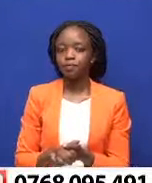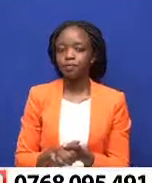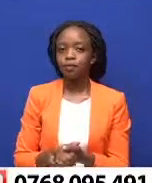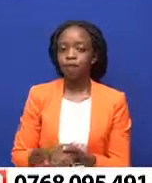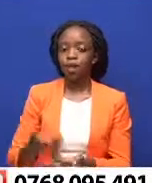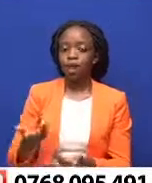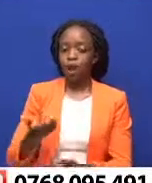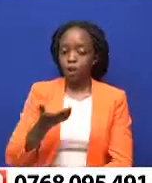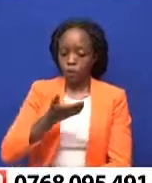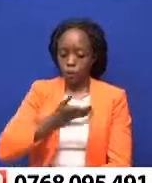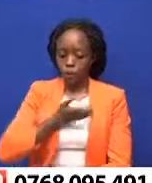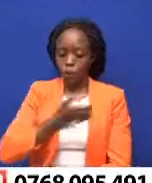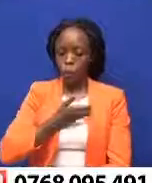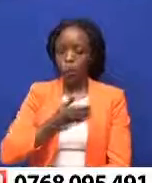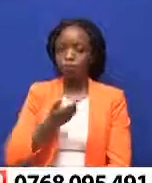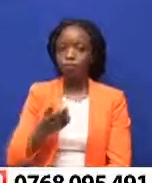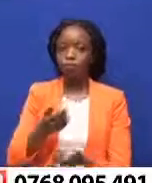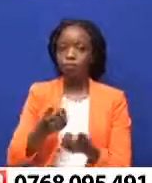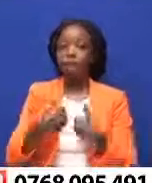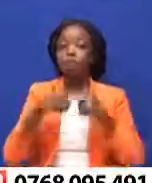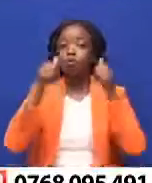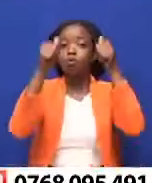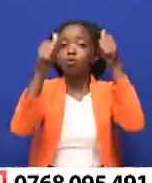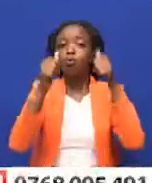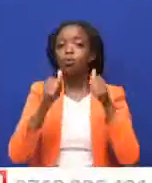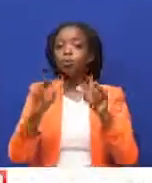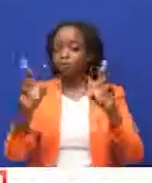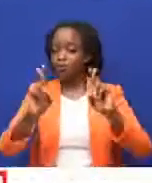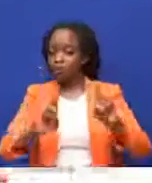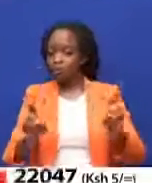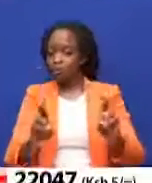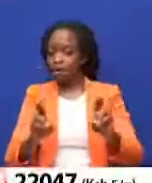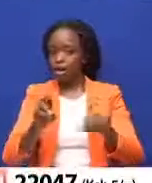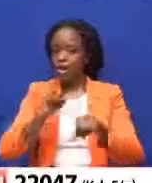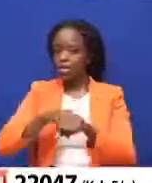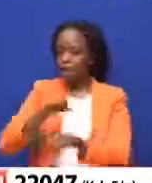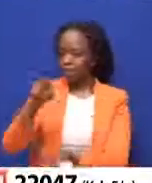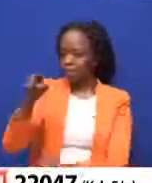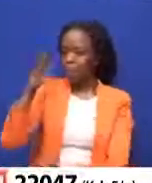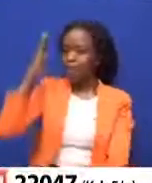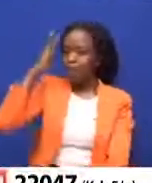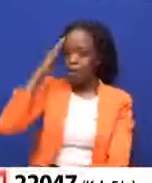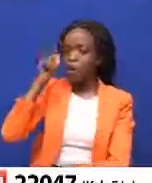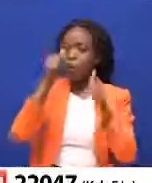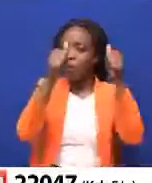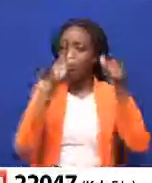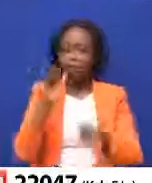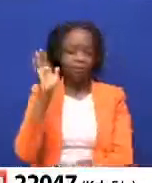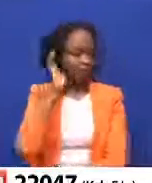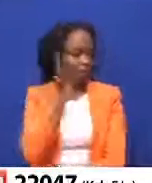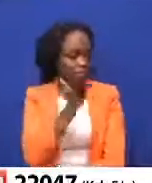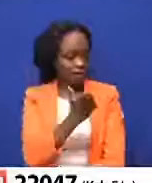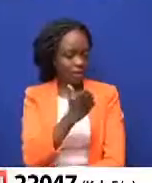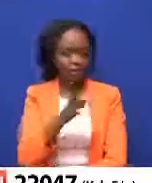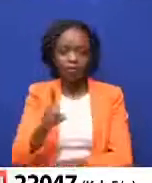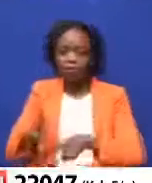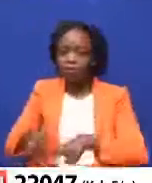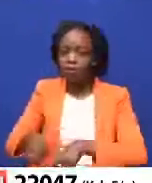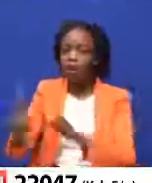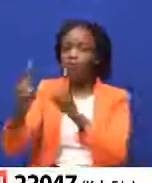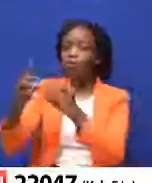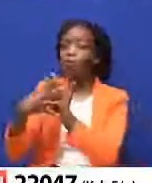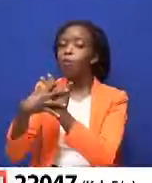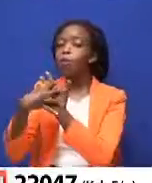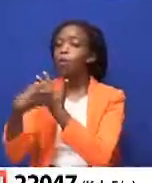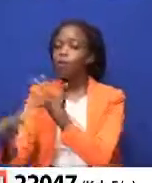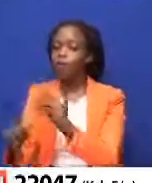Our neck had been given a notice. And when they realized that we've given a notice, they are the ones who purported